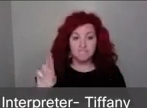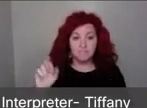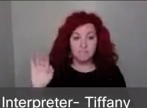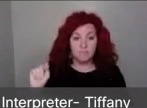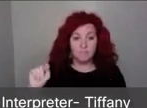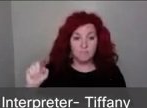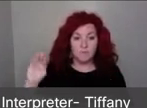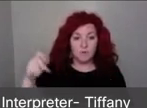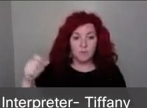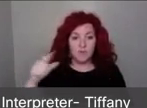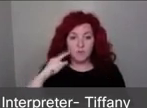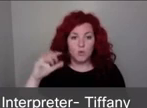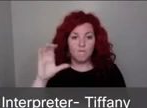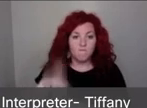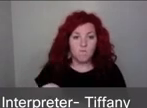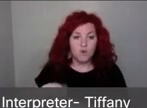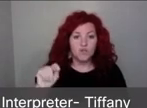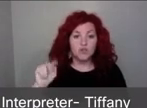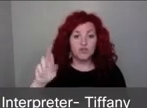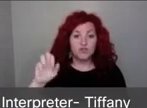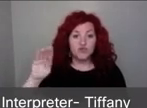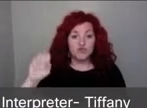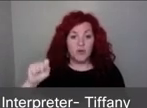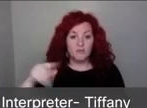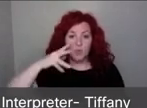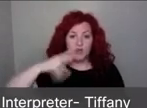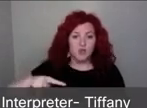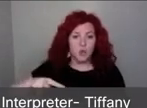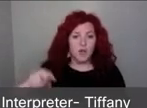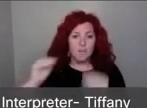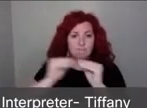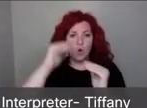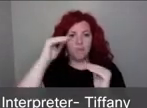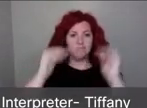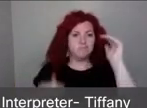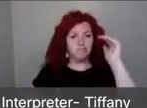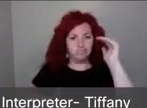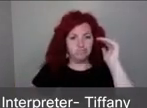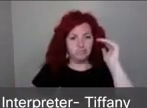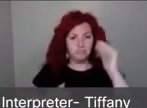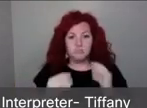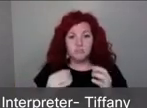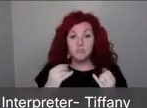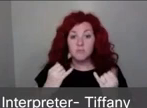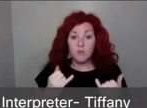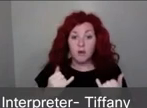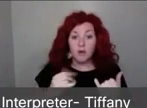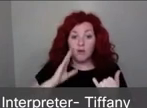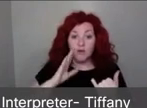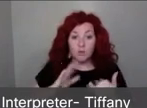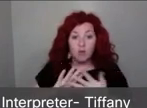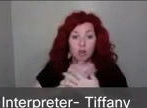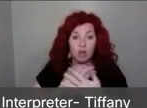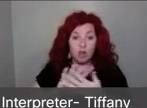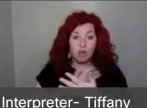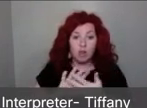force tribes to be ignored and further marginalized. The proposed maps will muffle the needs of tribal communities and silence